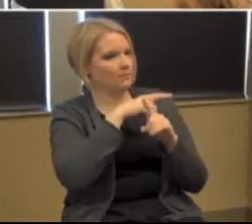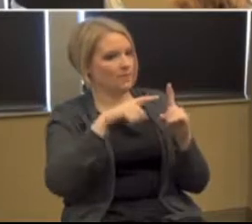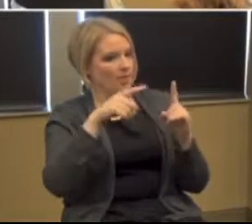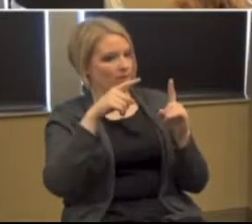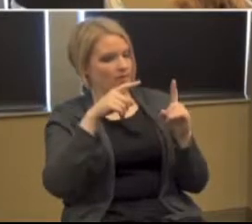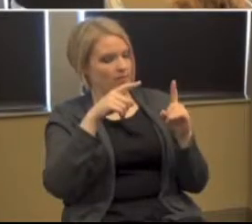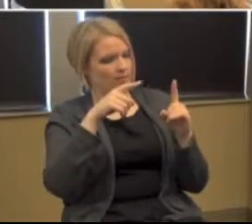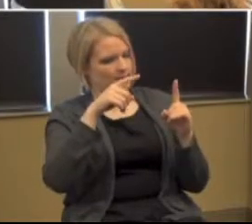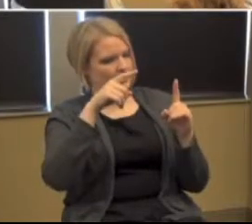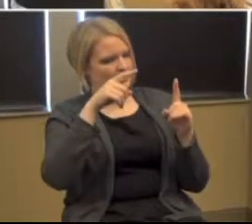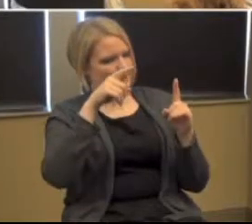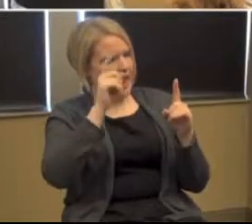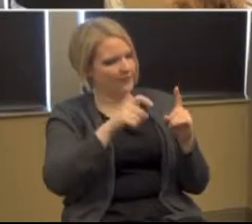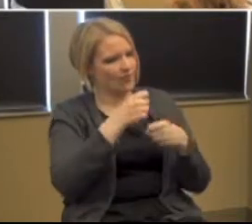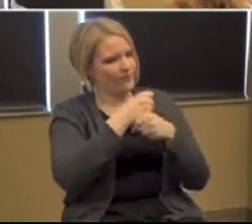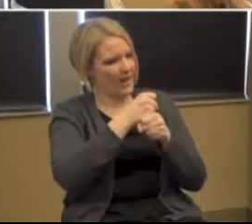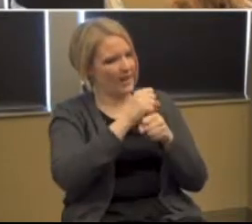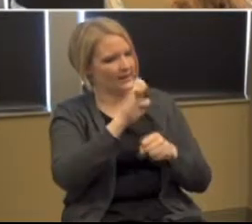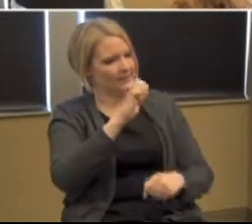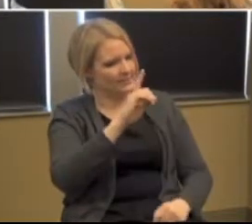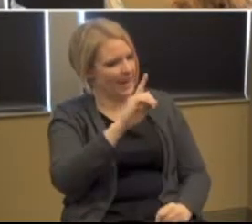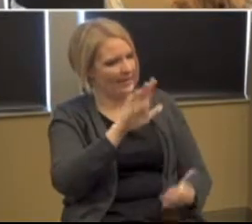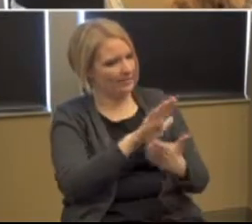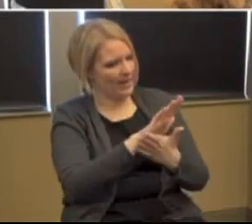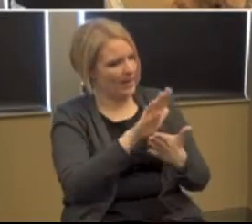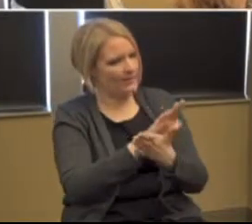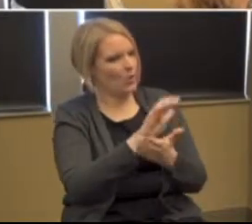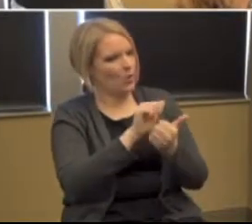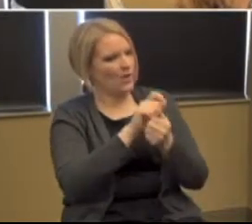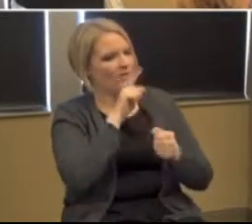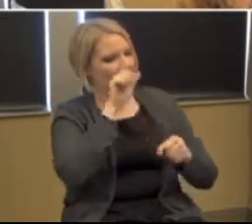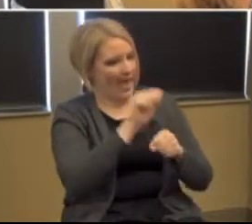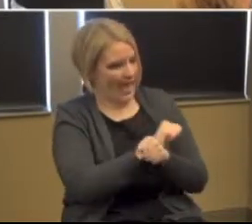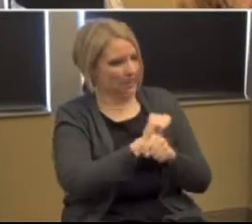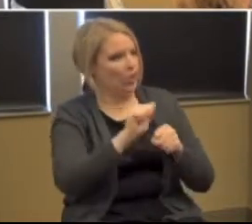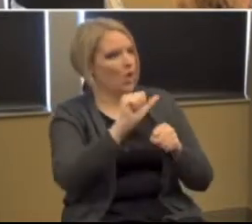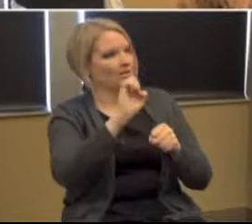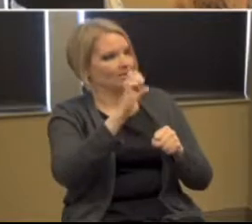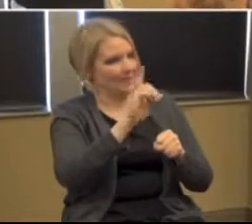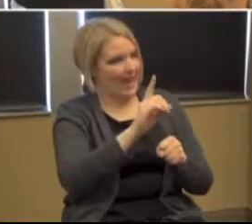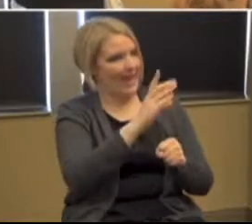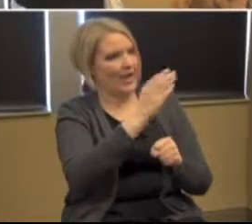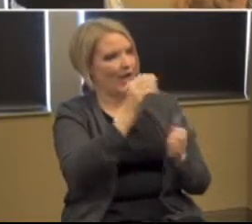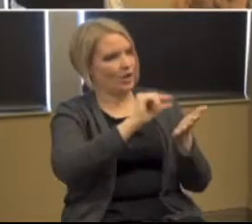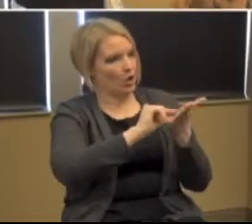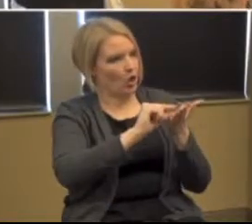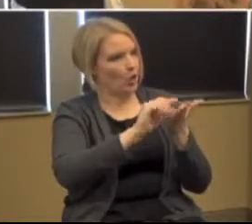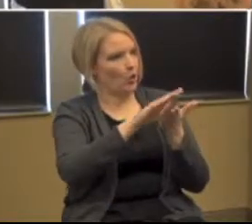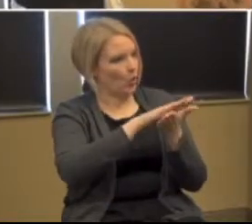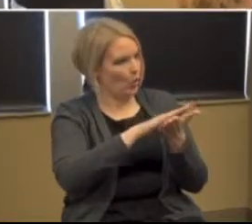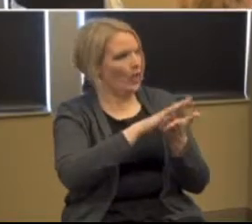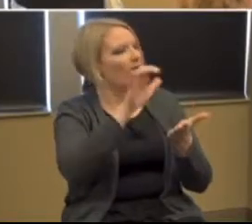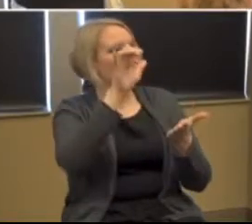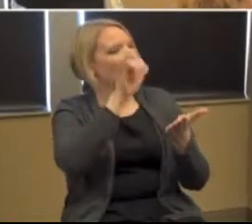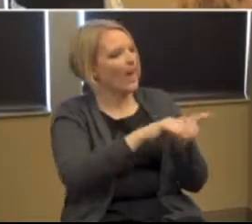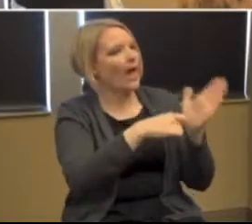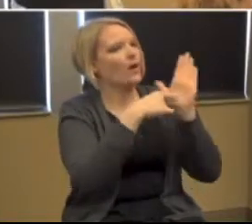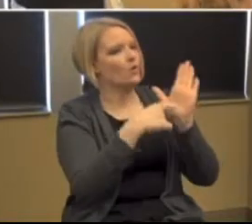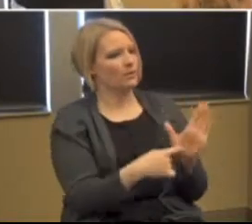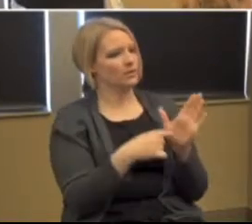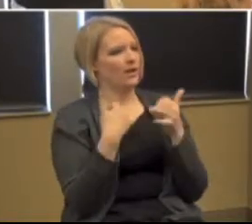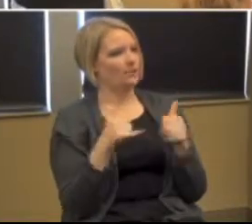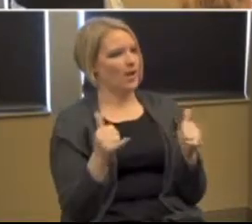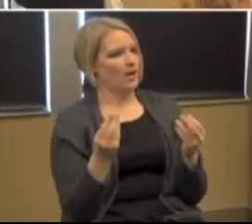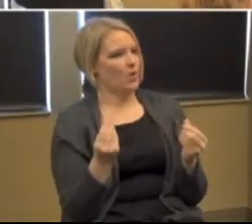you had to make your own sandpaper with actual, like, legit sand and glue, and that was the object for playground.